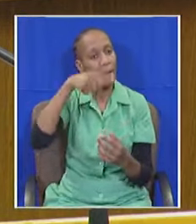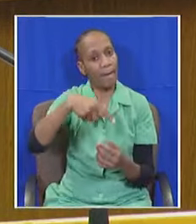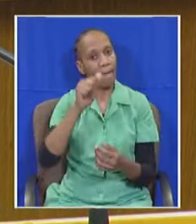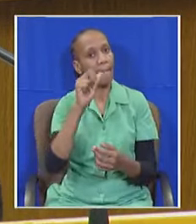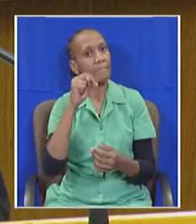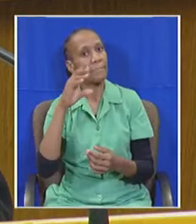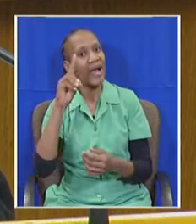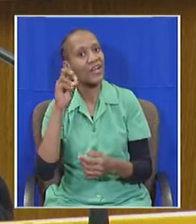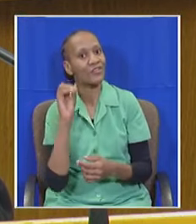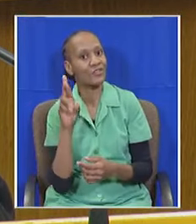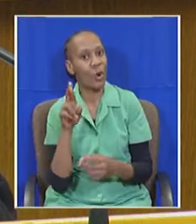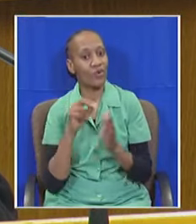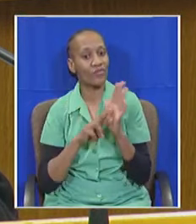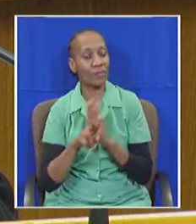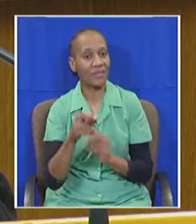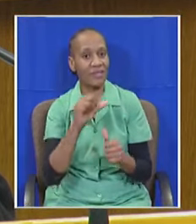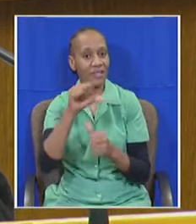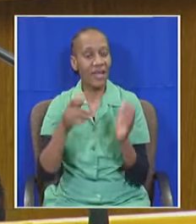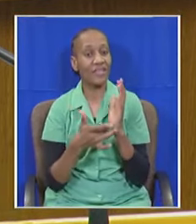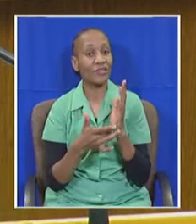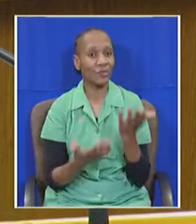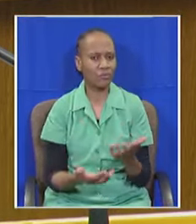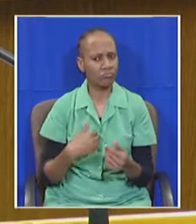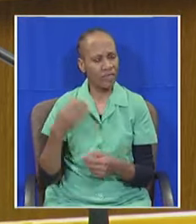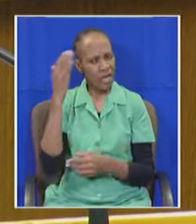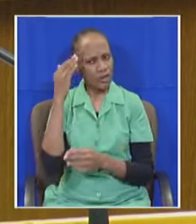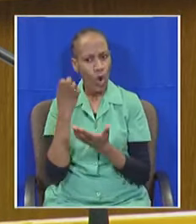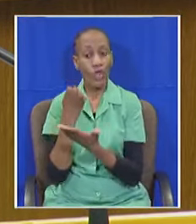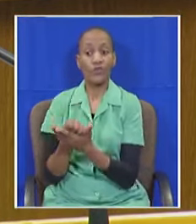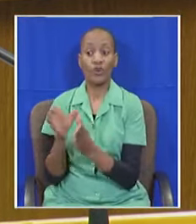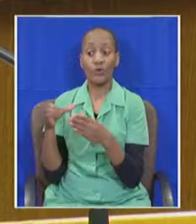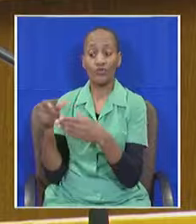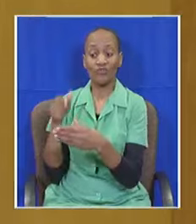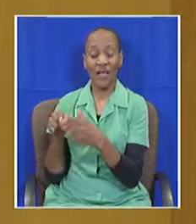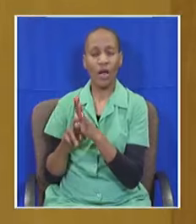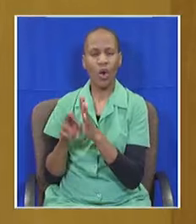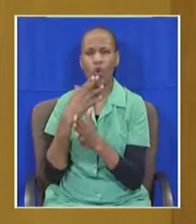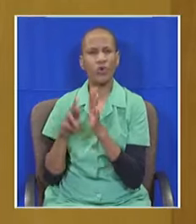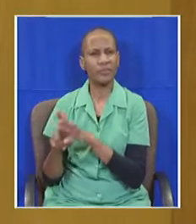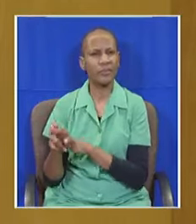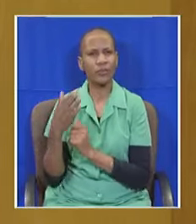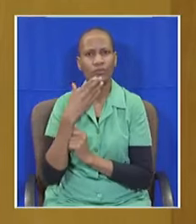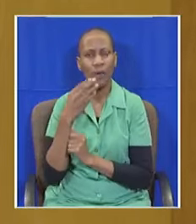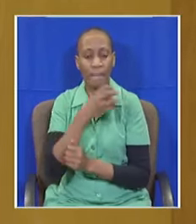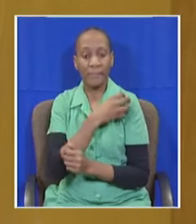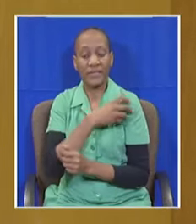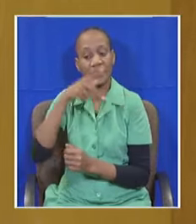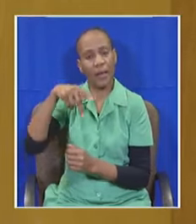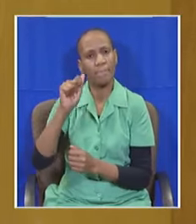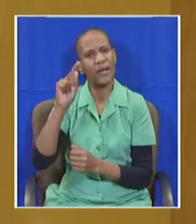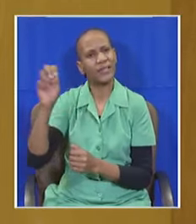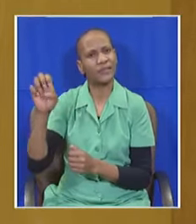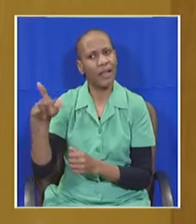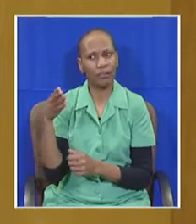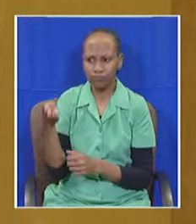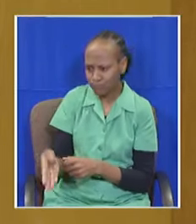from Science and Technology. And I know the economic cluster here, represented by Minister Patel, is also